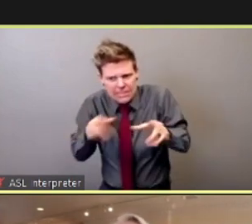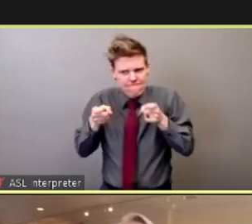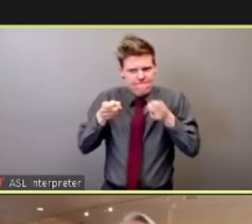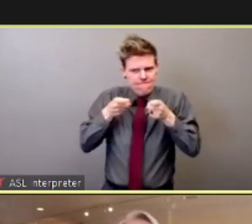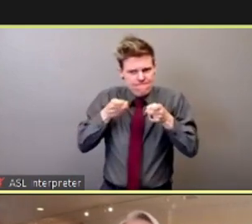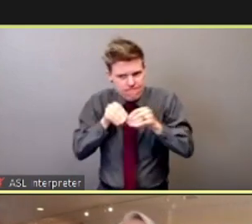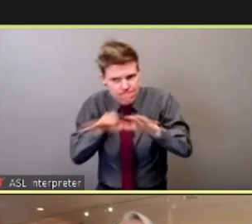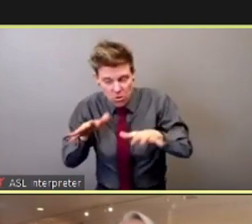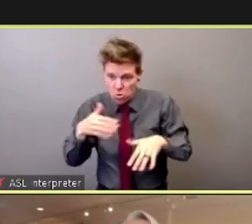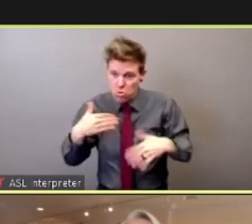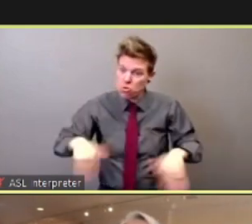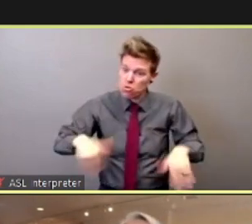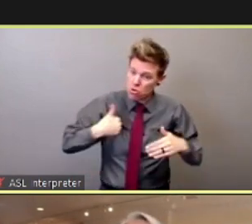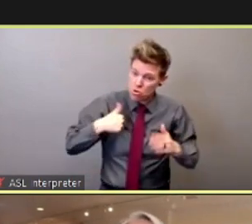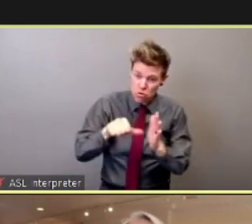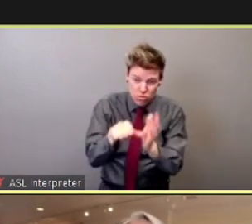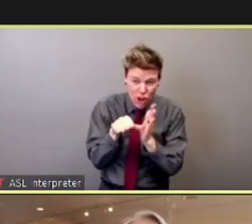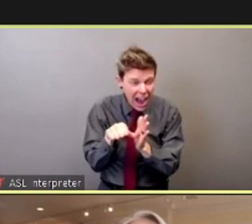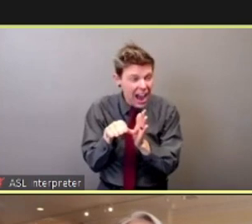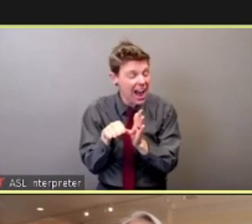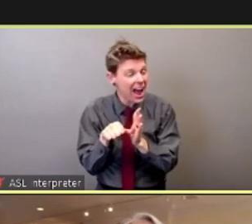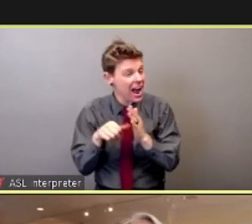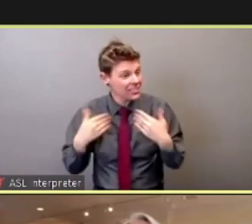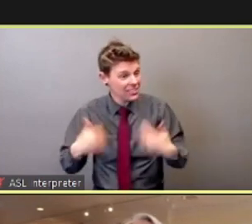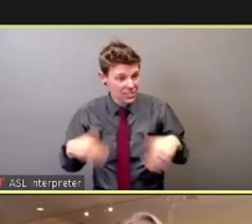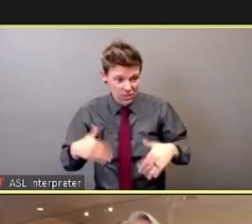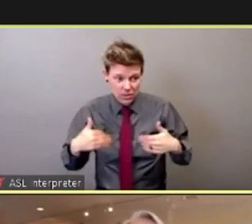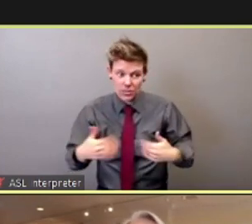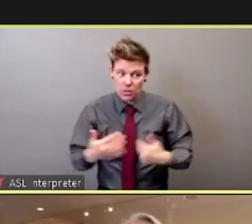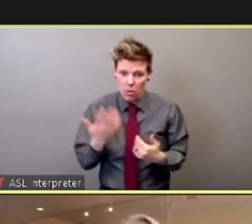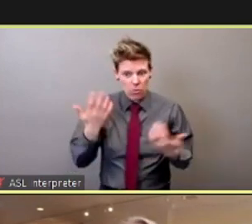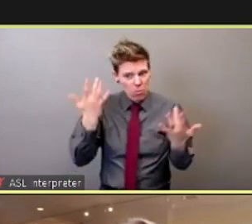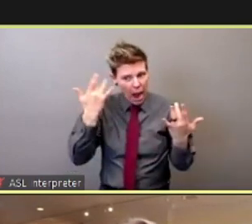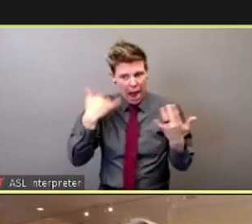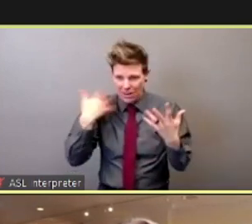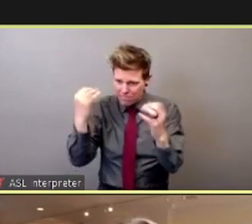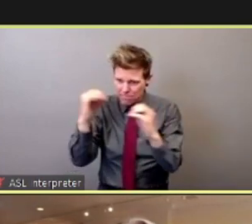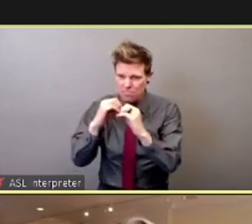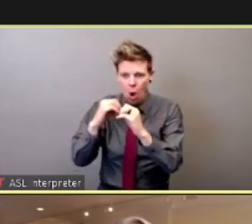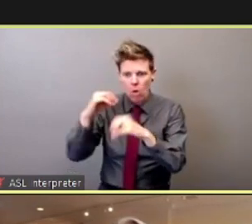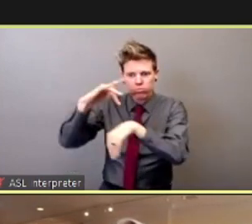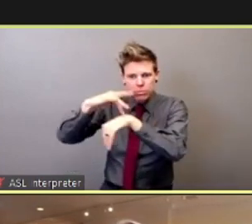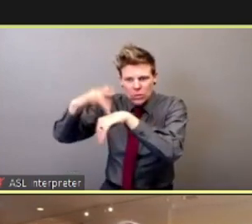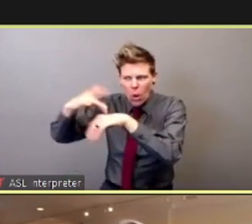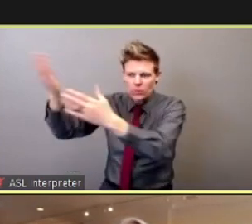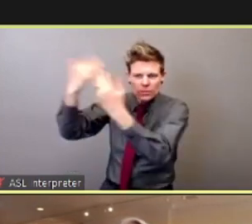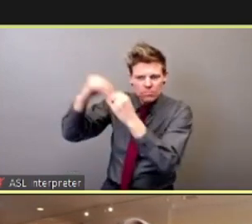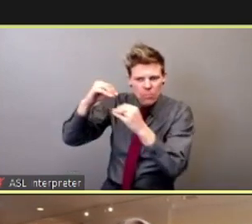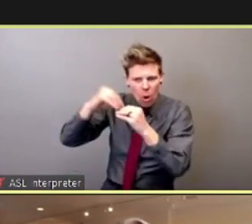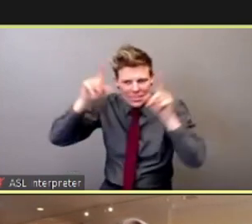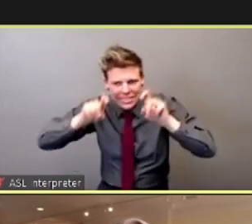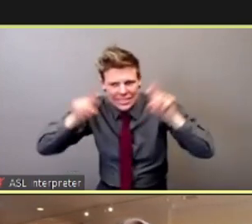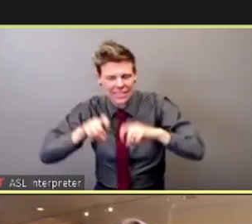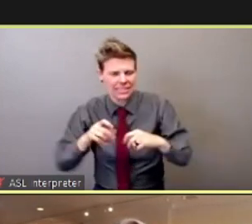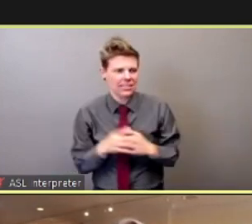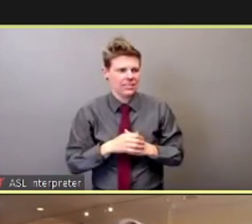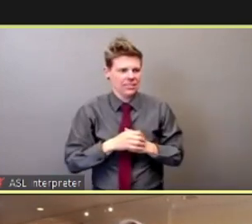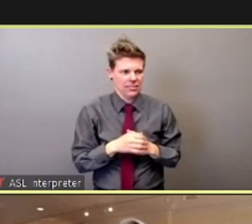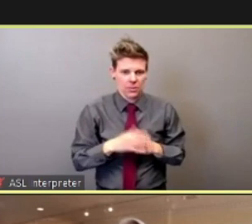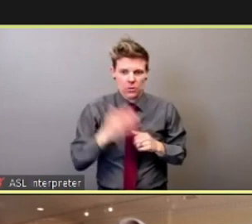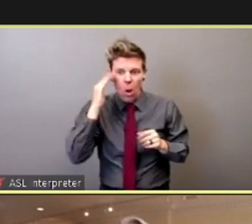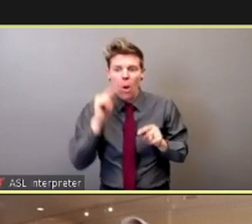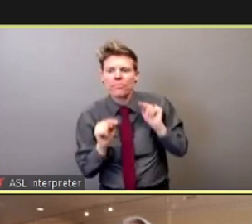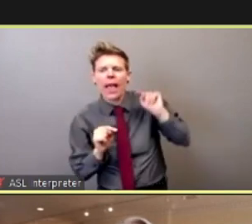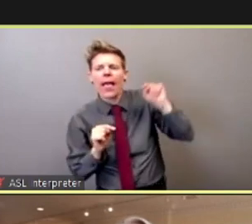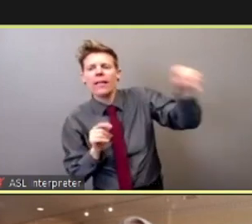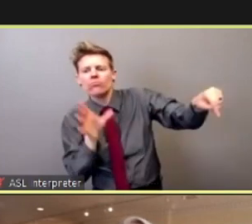of unfair reasons, a lot of them actually tied to old Medicare law. But being a rural frontier state, it